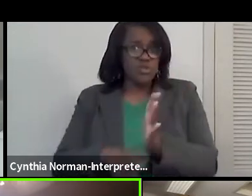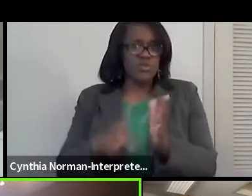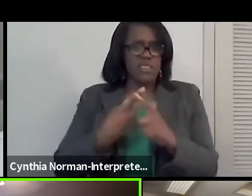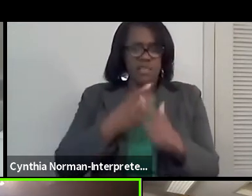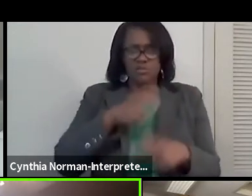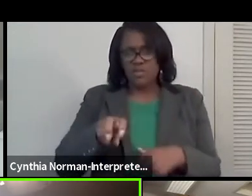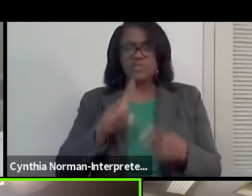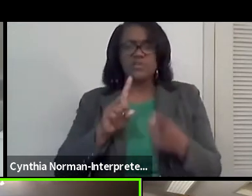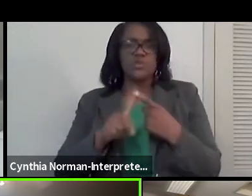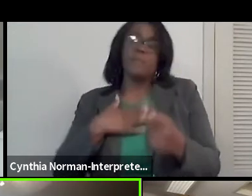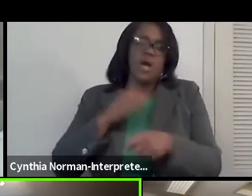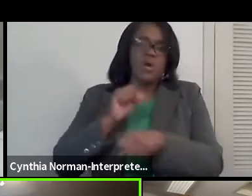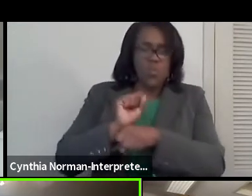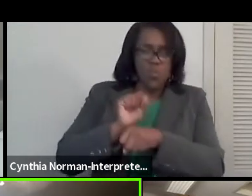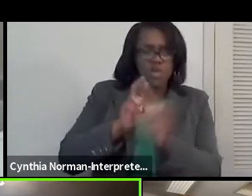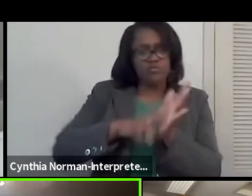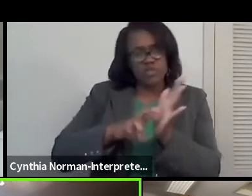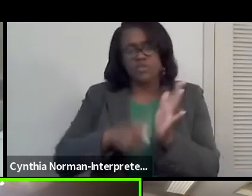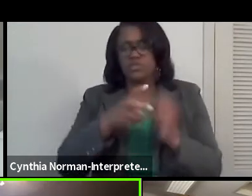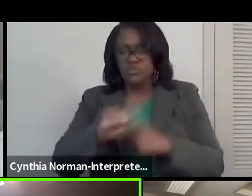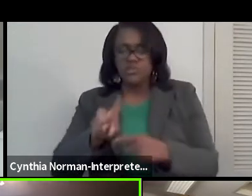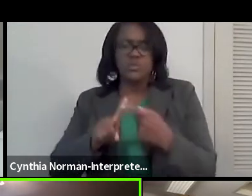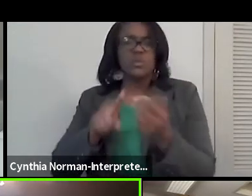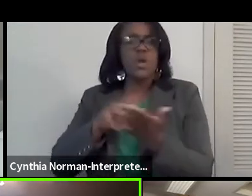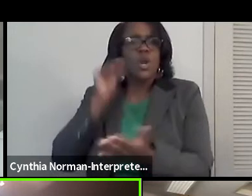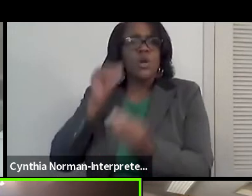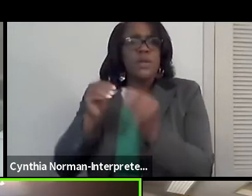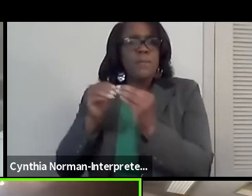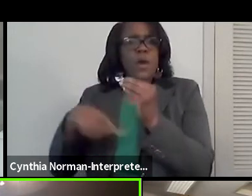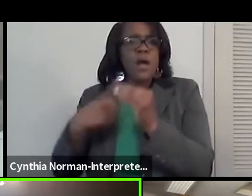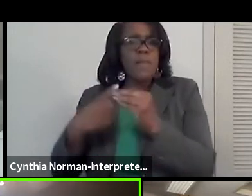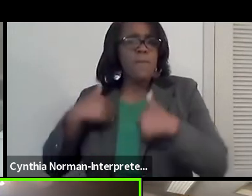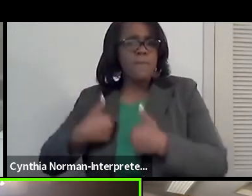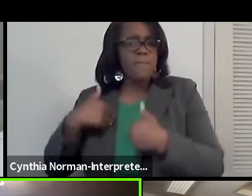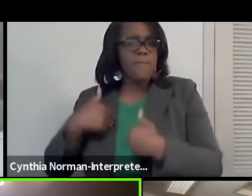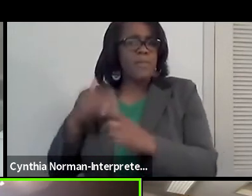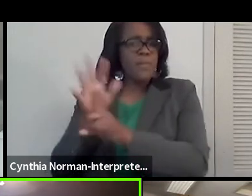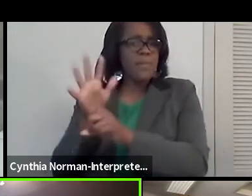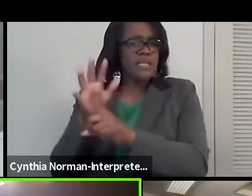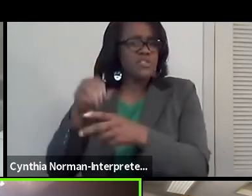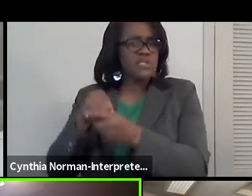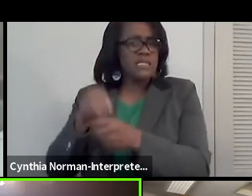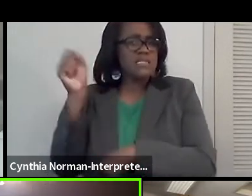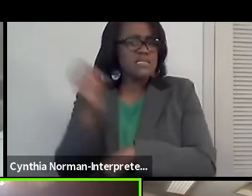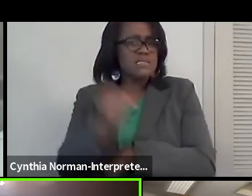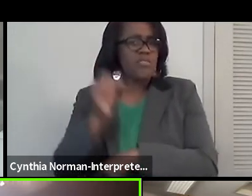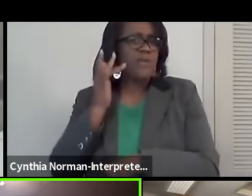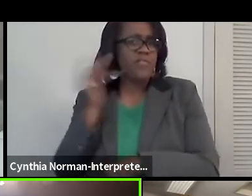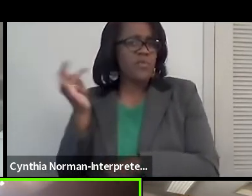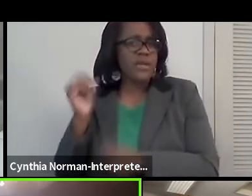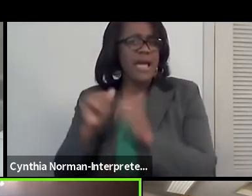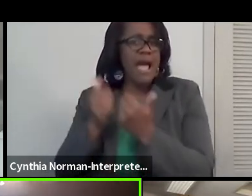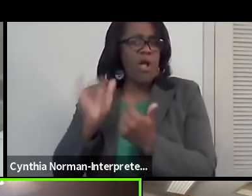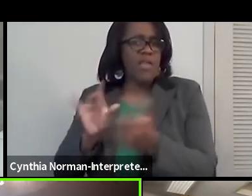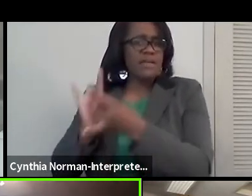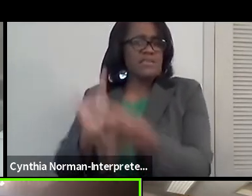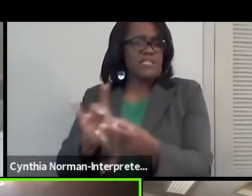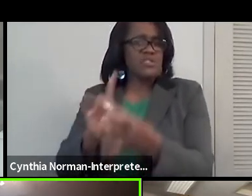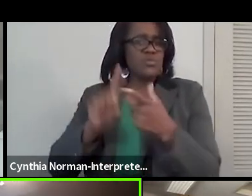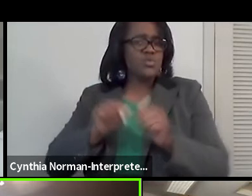my work in research went to learning more about mammal populations in Southern California and how that relates to the distribution